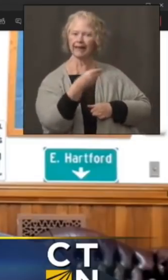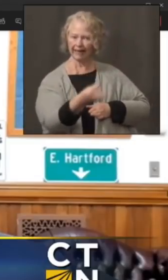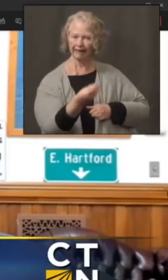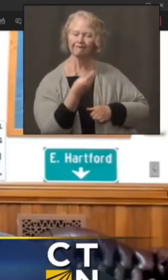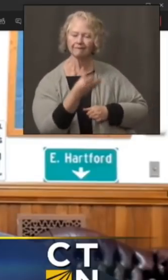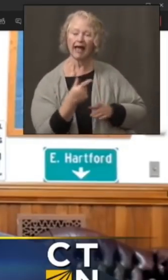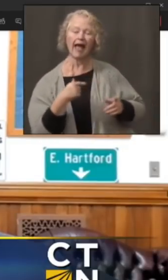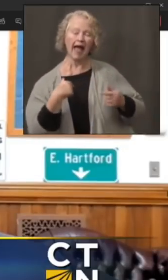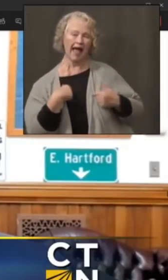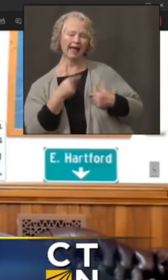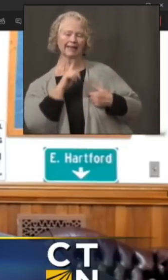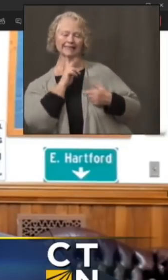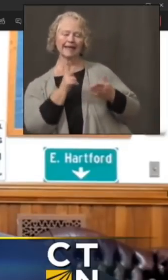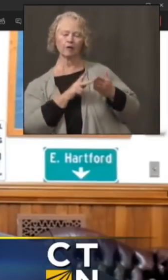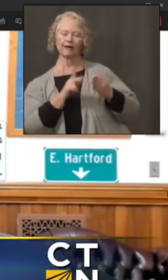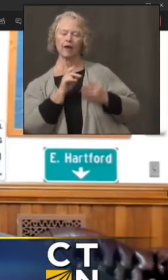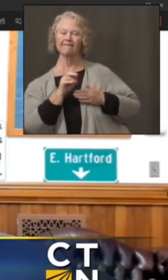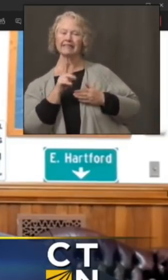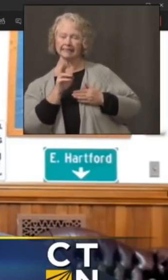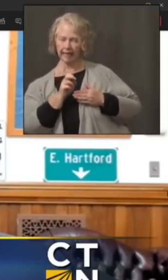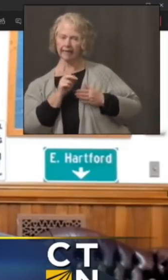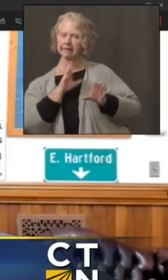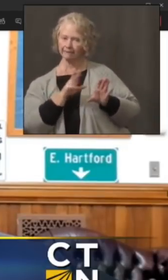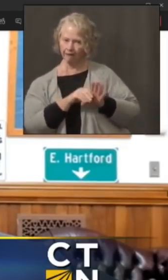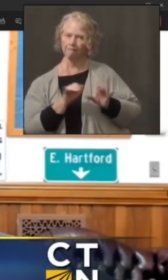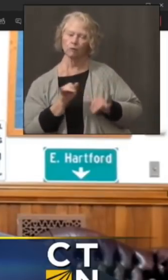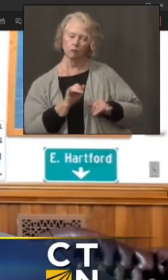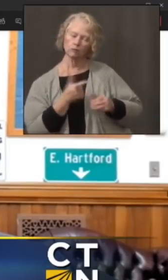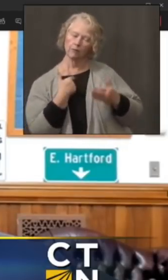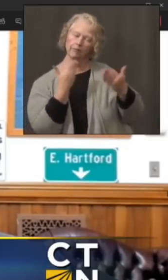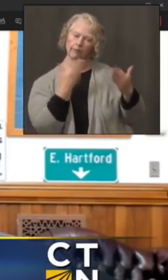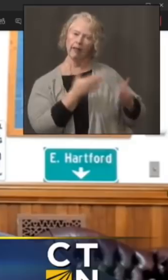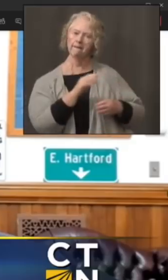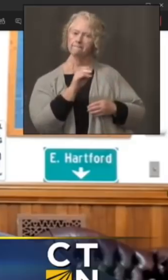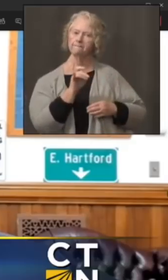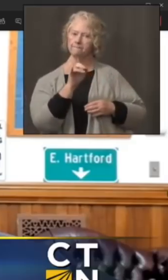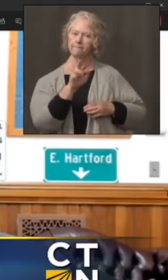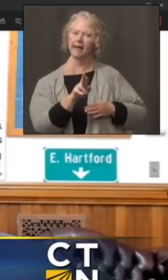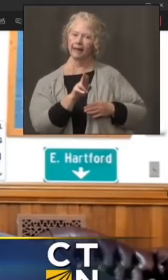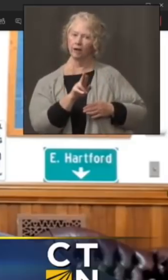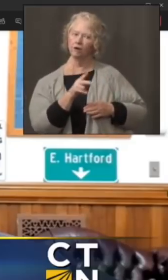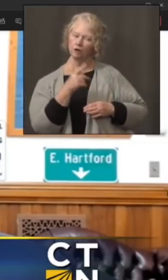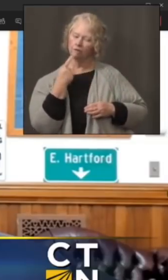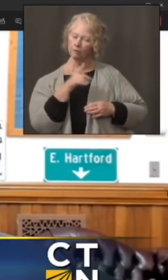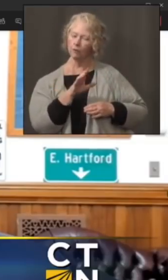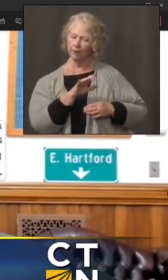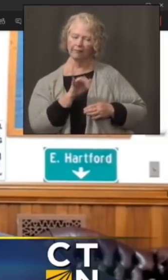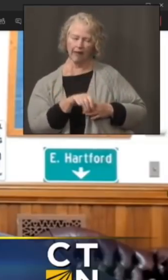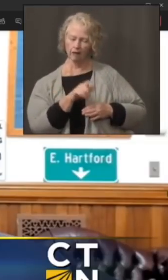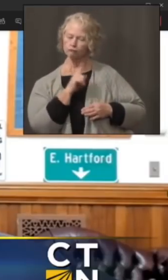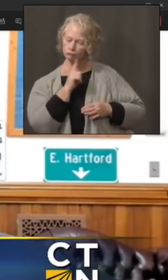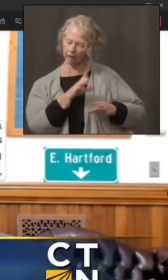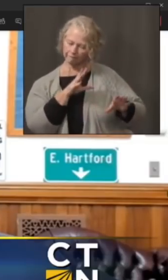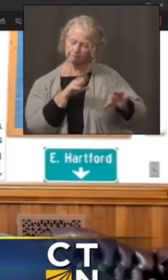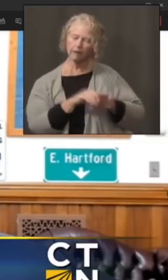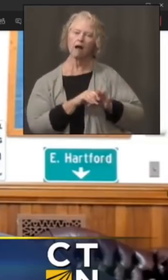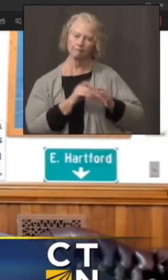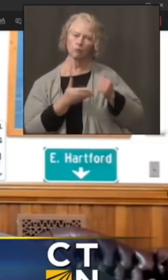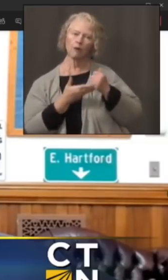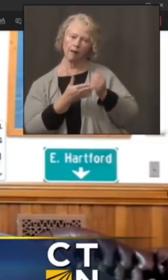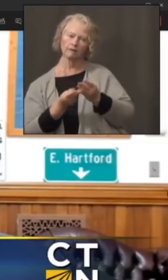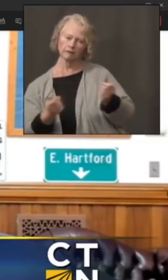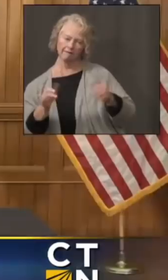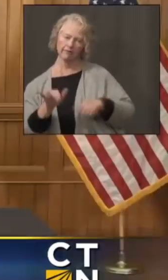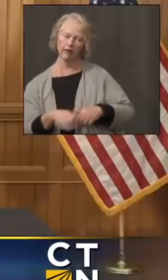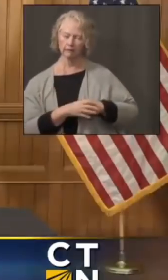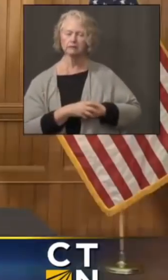that as well. But I thank the leadership of Mayor Laura Hoydick on that matter, who was really stepping into it.